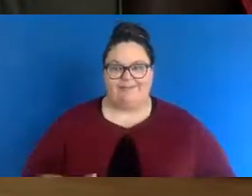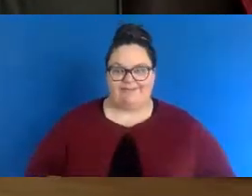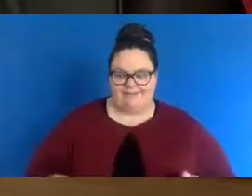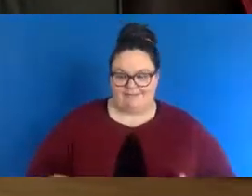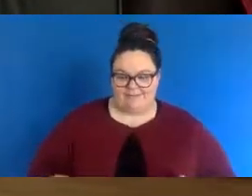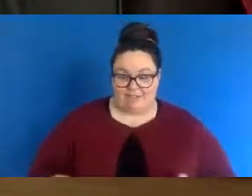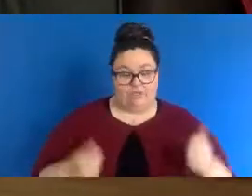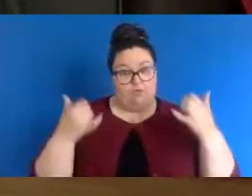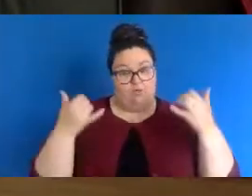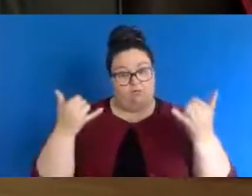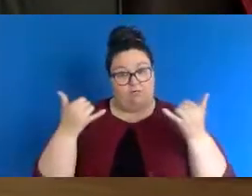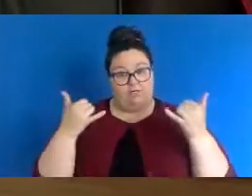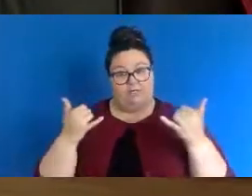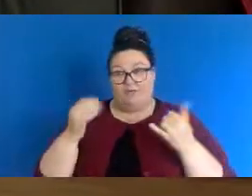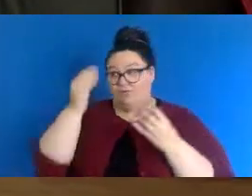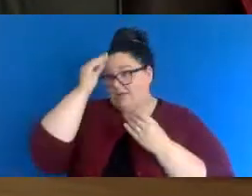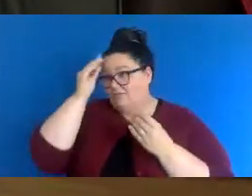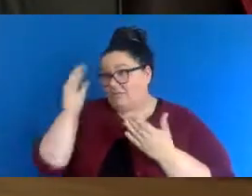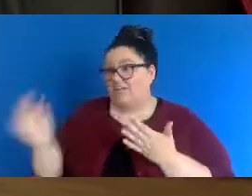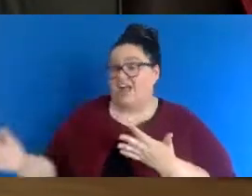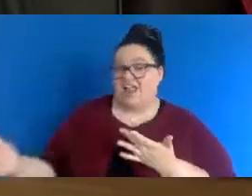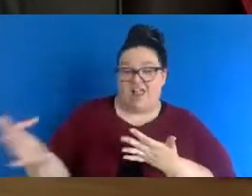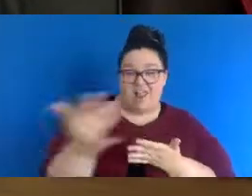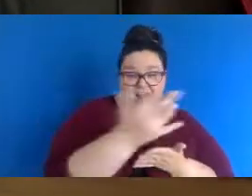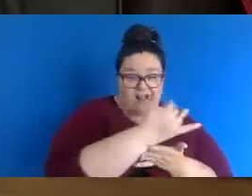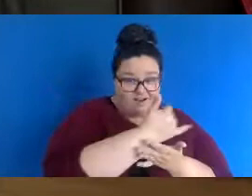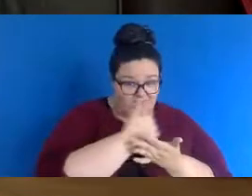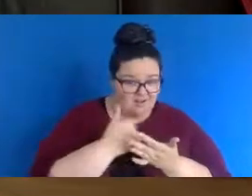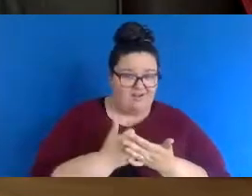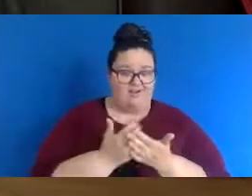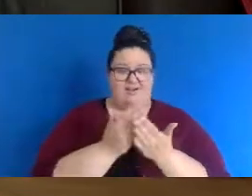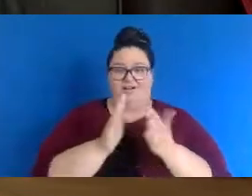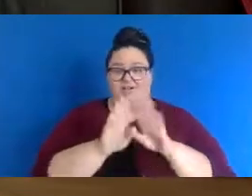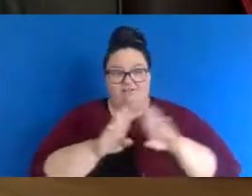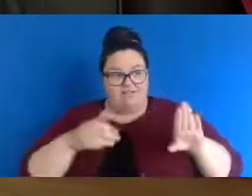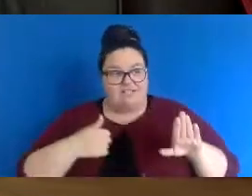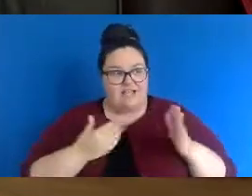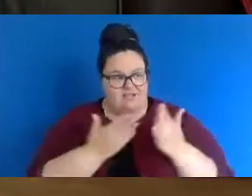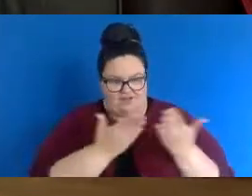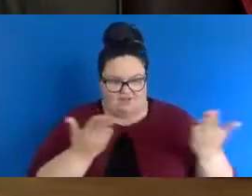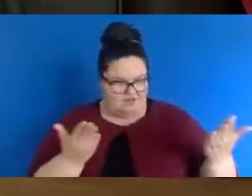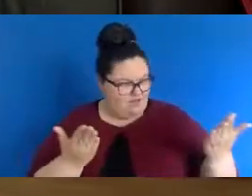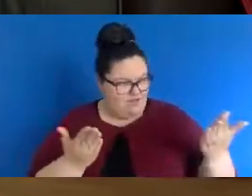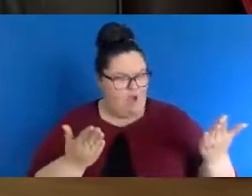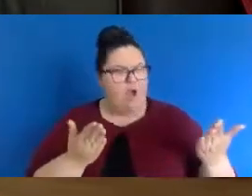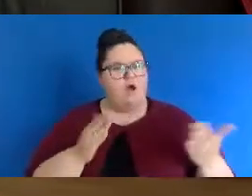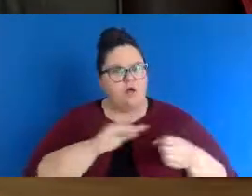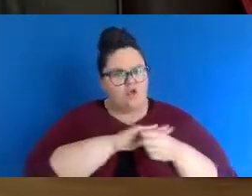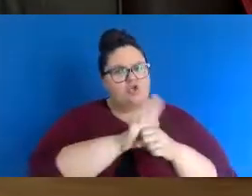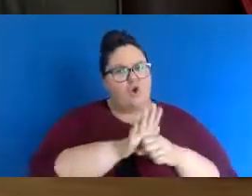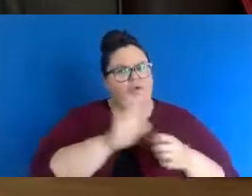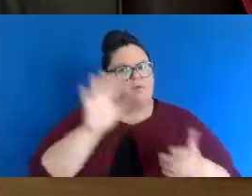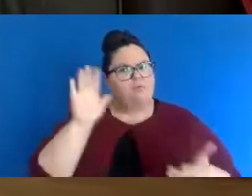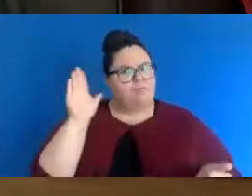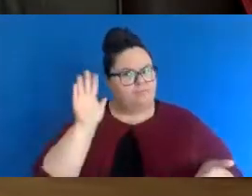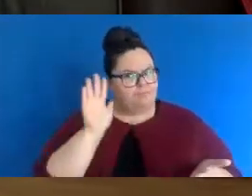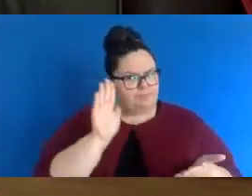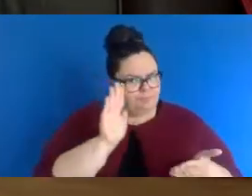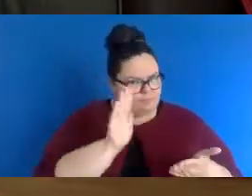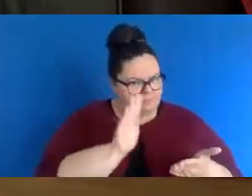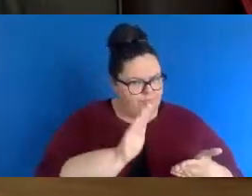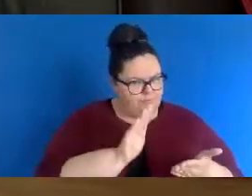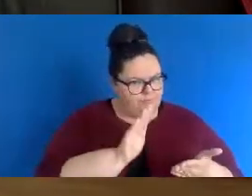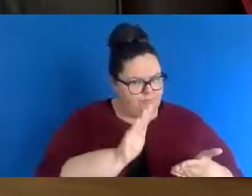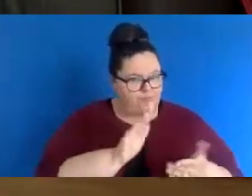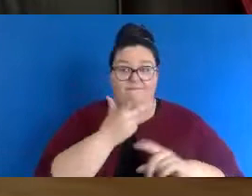time, you know, with all the information that we have across Canada, the numbers going down, we're grateful to see the fact that overall Canada